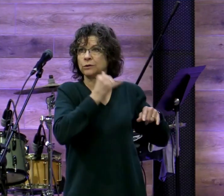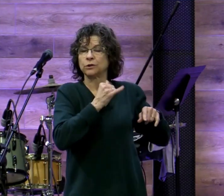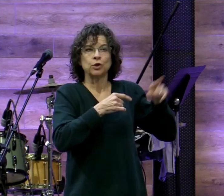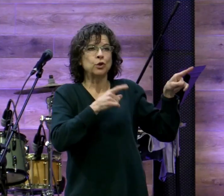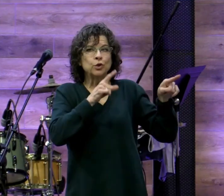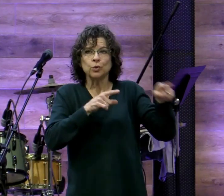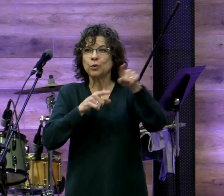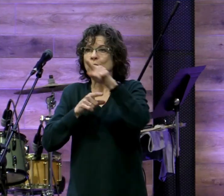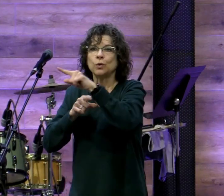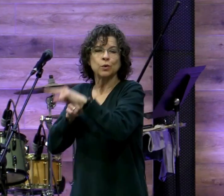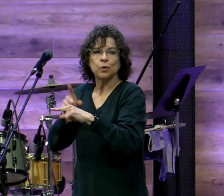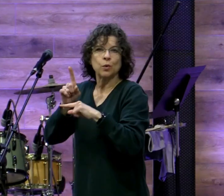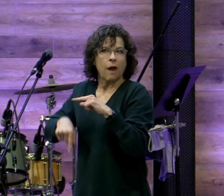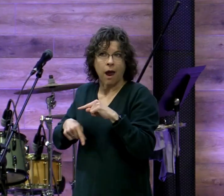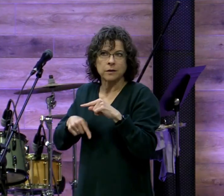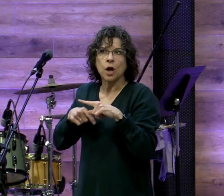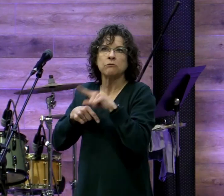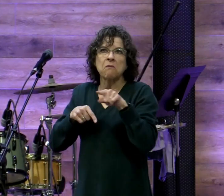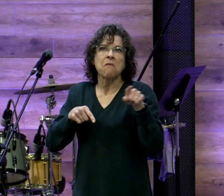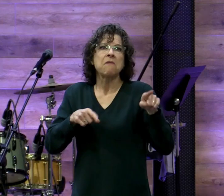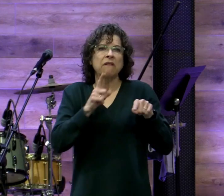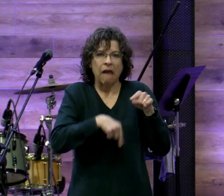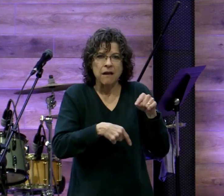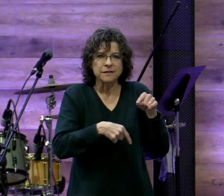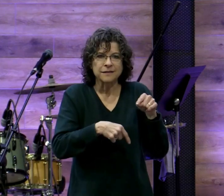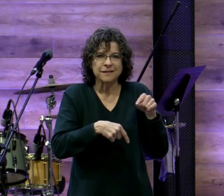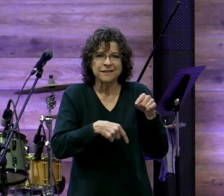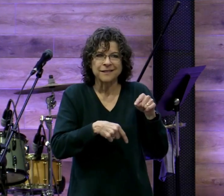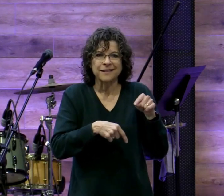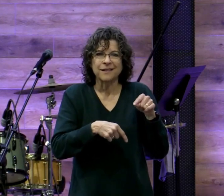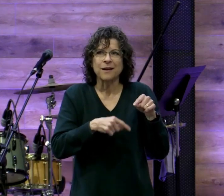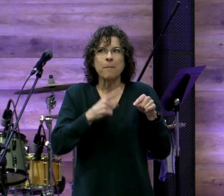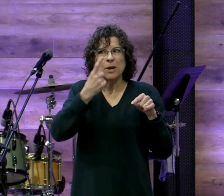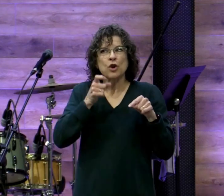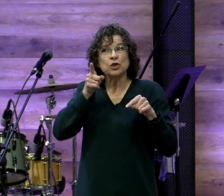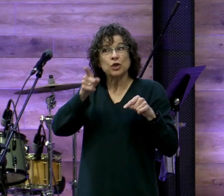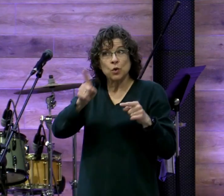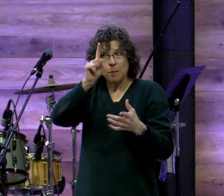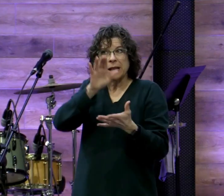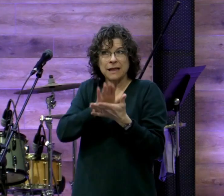that God has made and not called bad, but you call it bad.